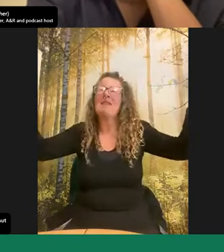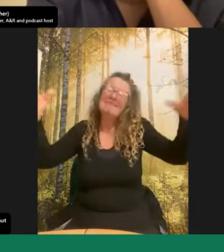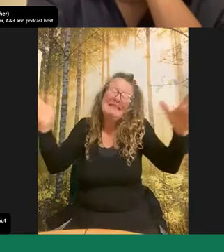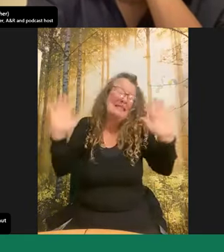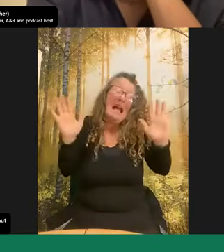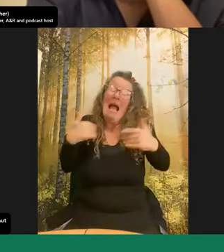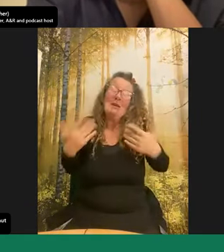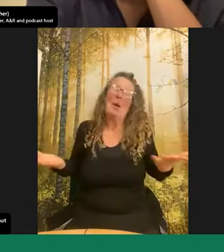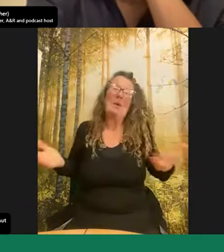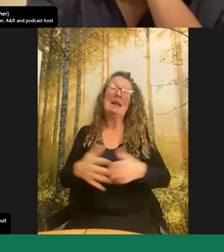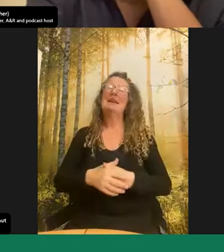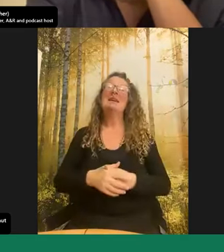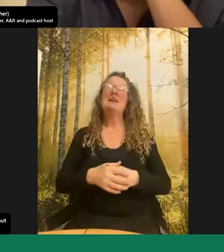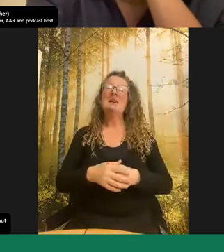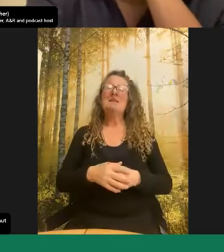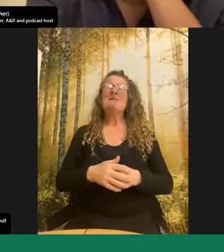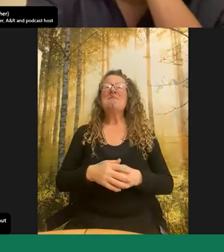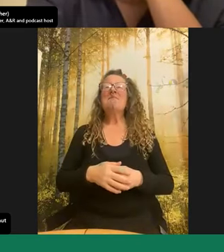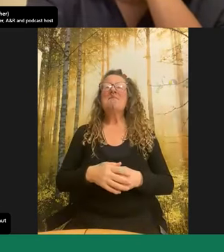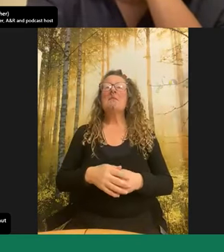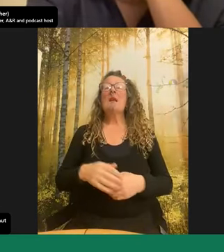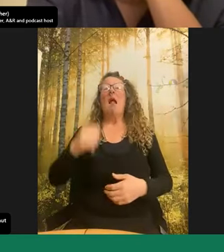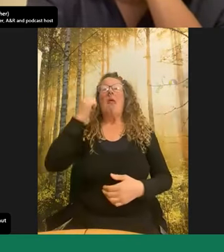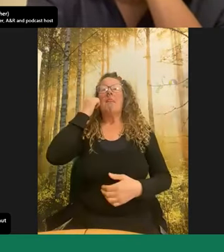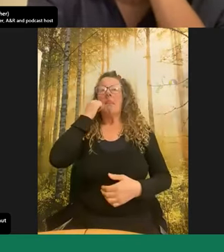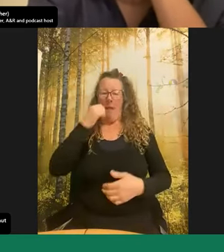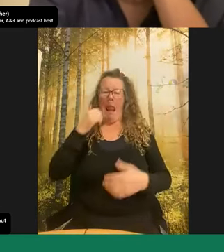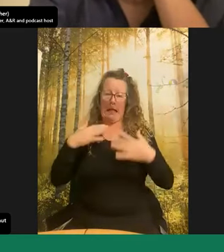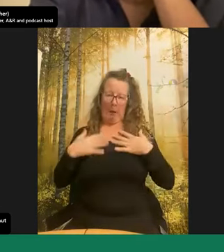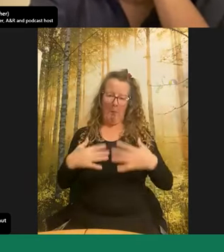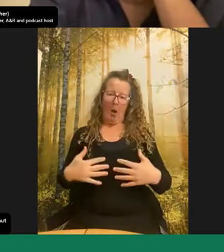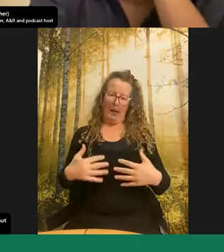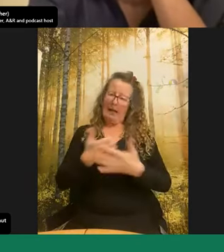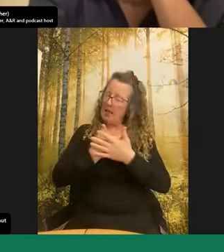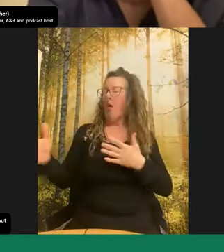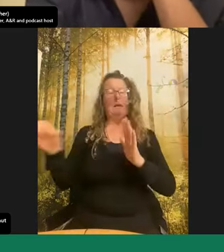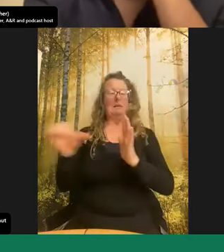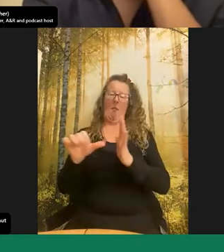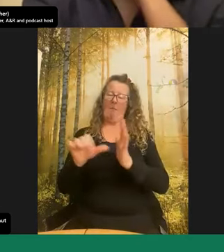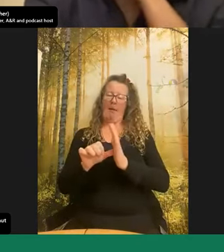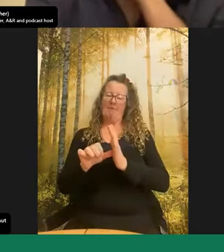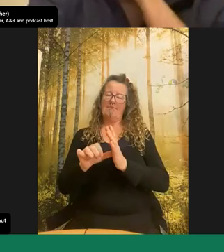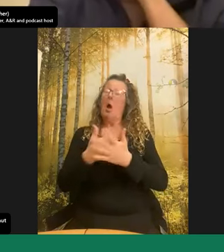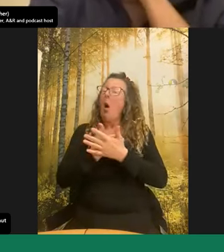I mean, it's the Black body is always a problematic space, and there's always been a politically